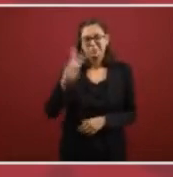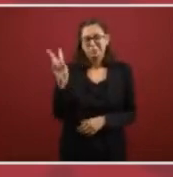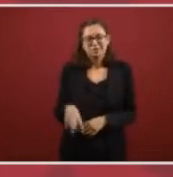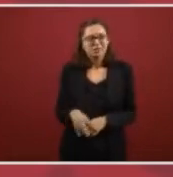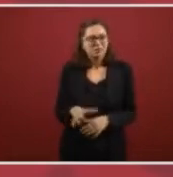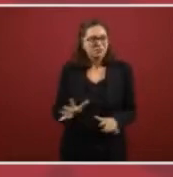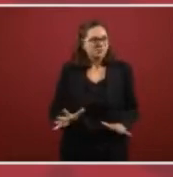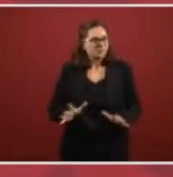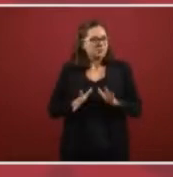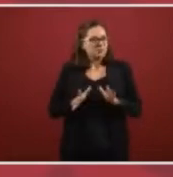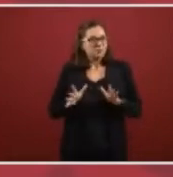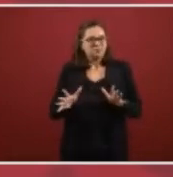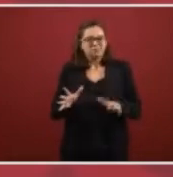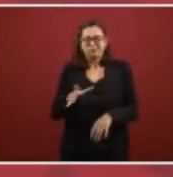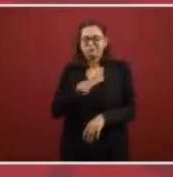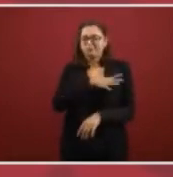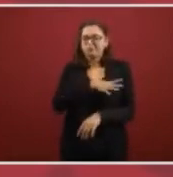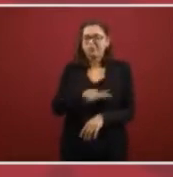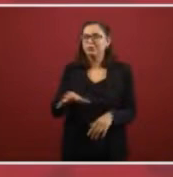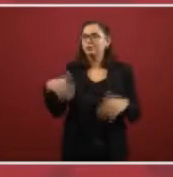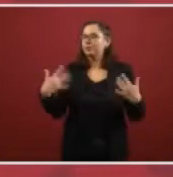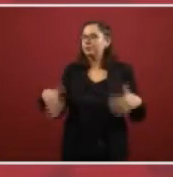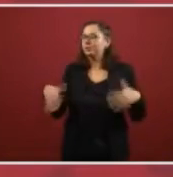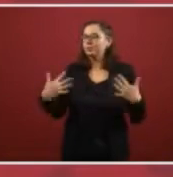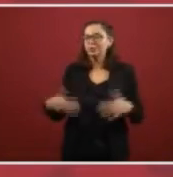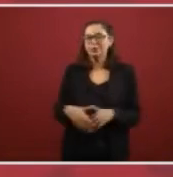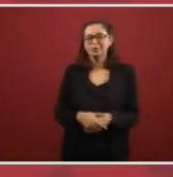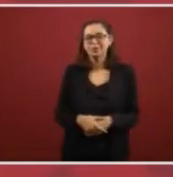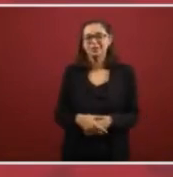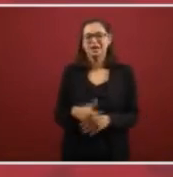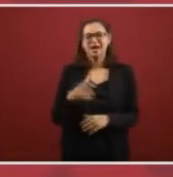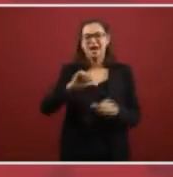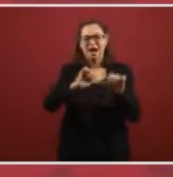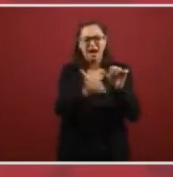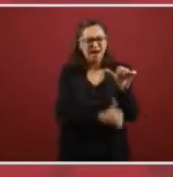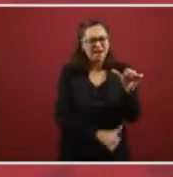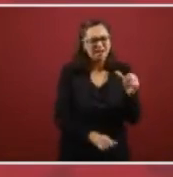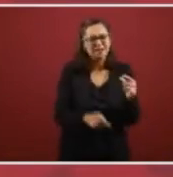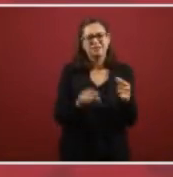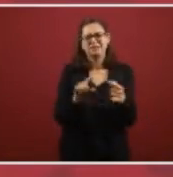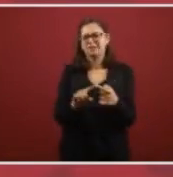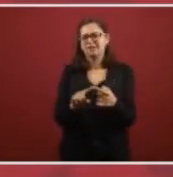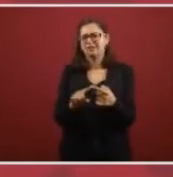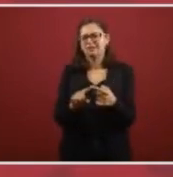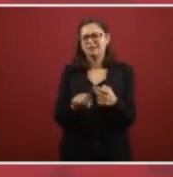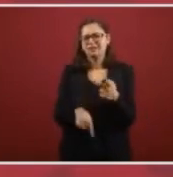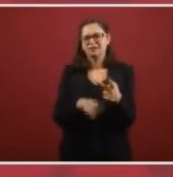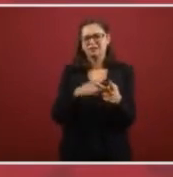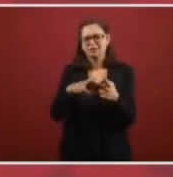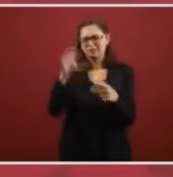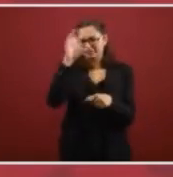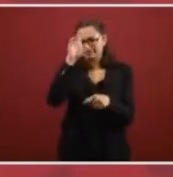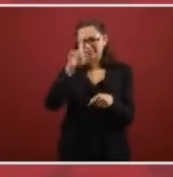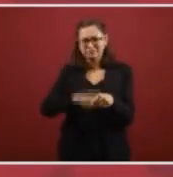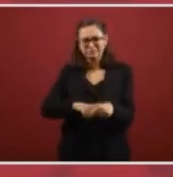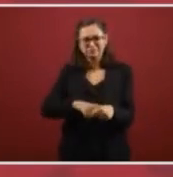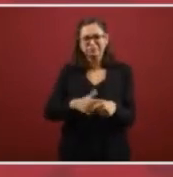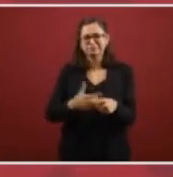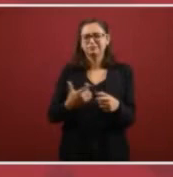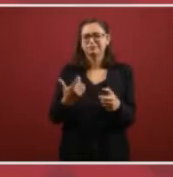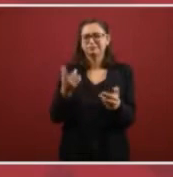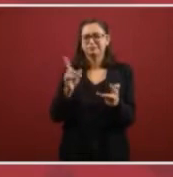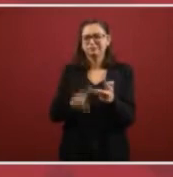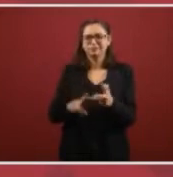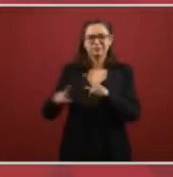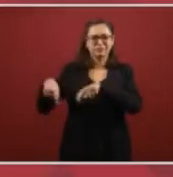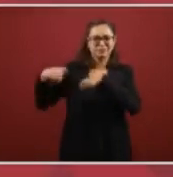It's incredible what you see in our country regarding art, regarding culture,